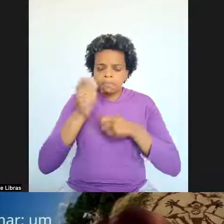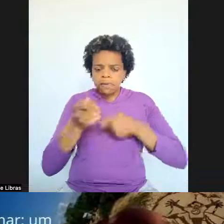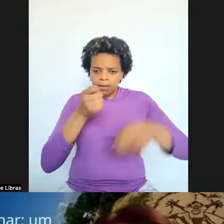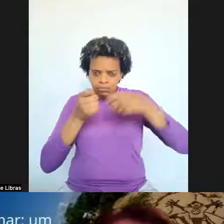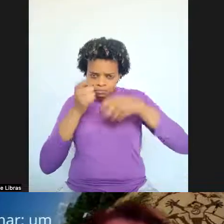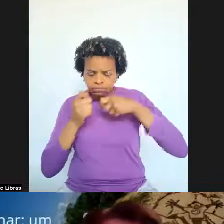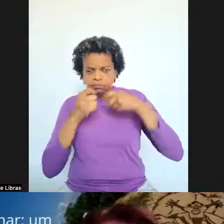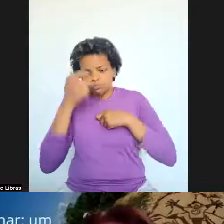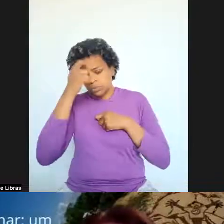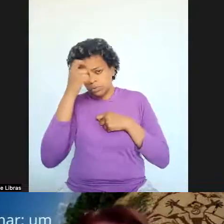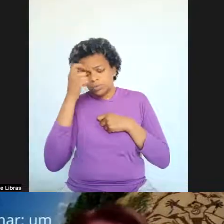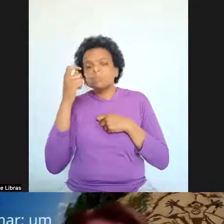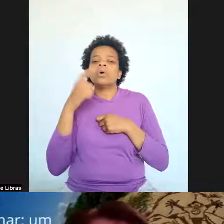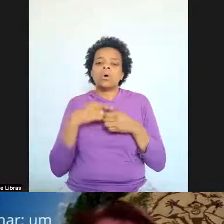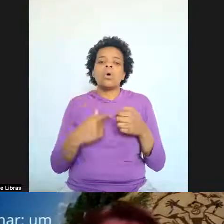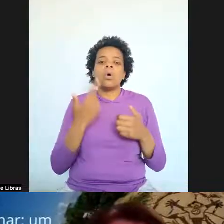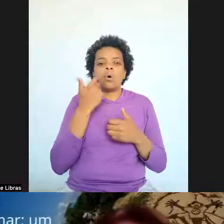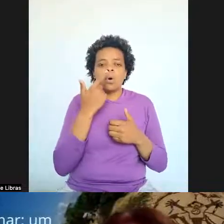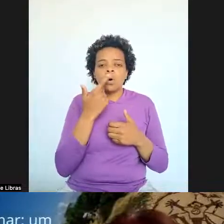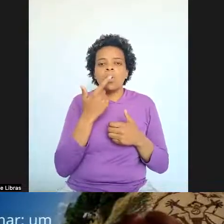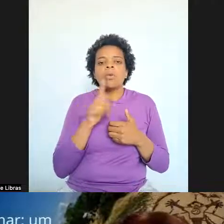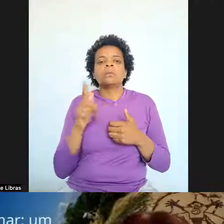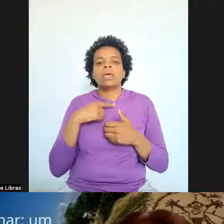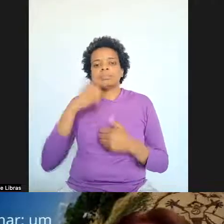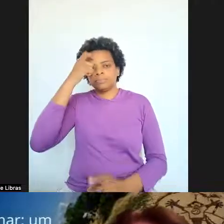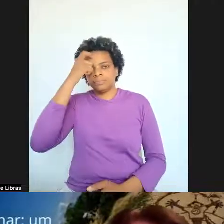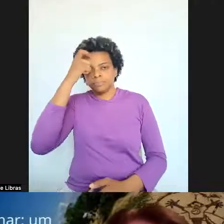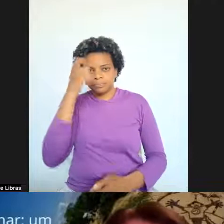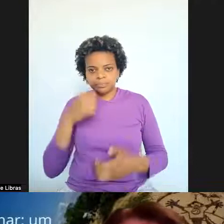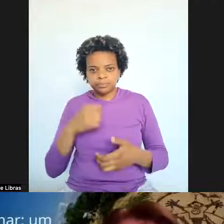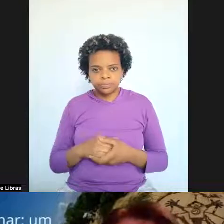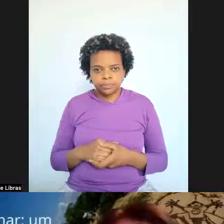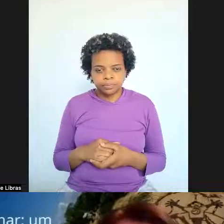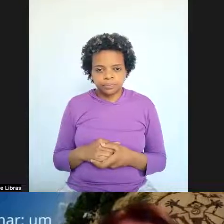Food supply, also for fisheries and mariculture.